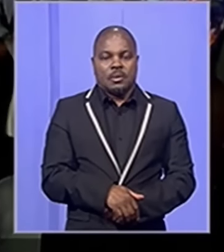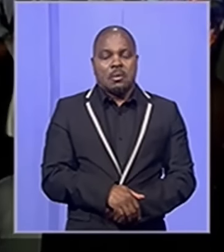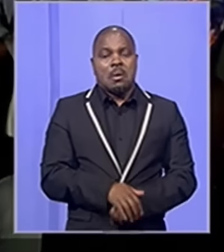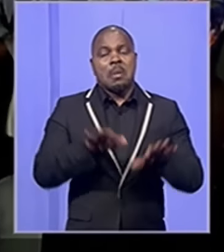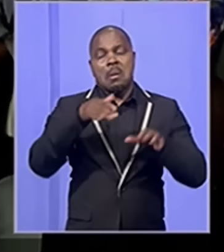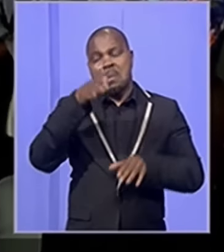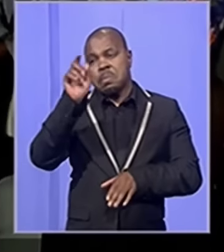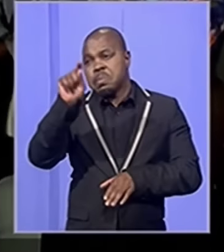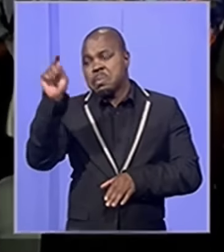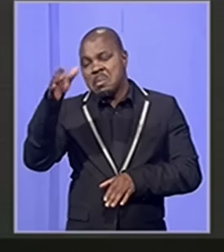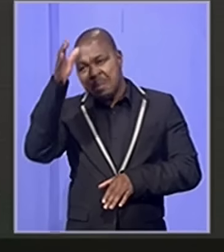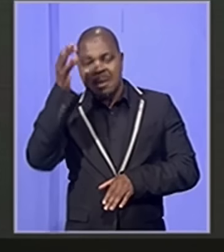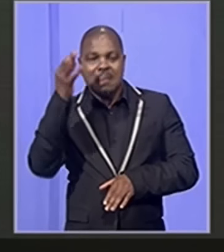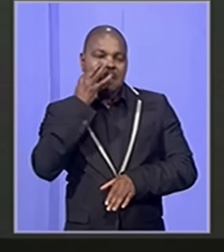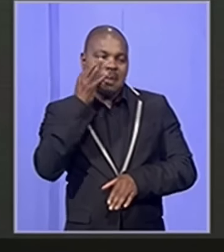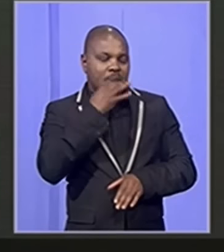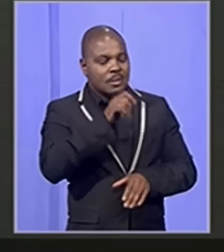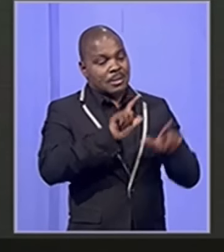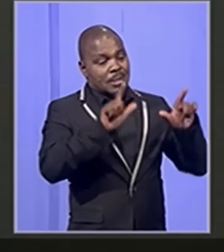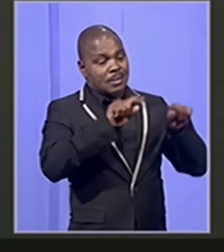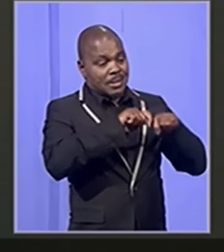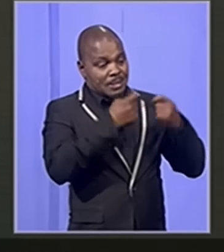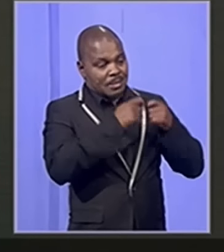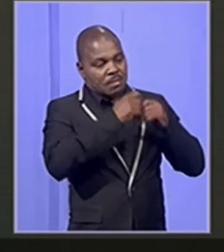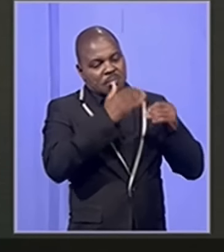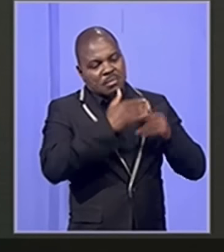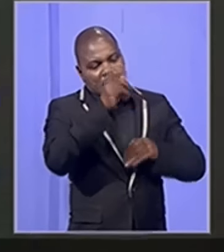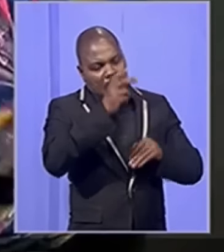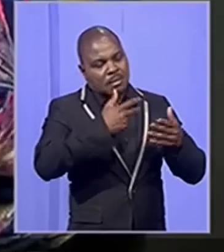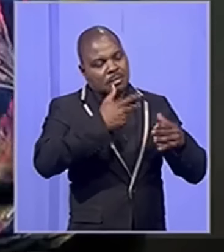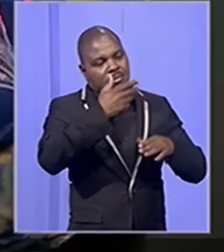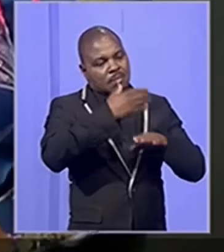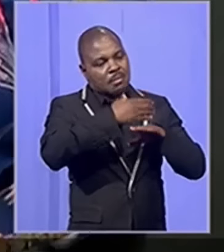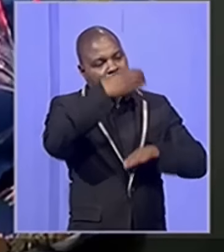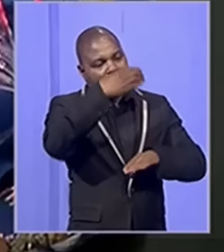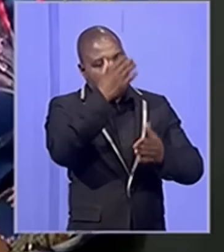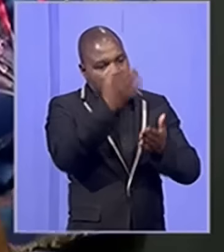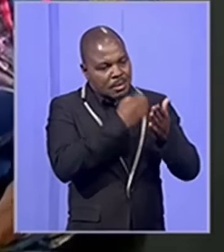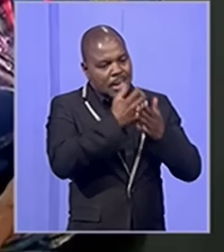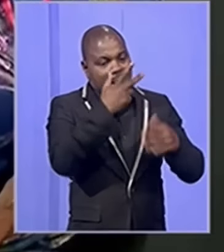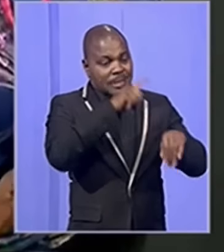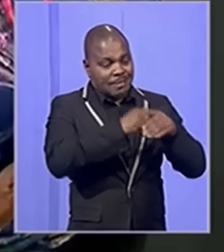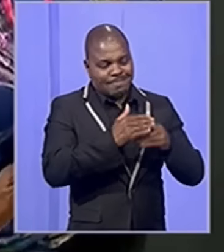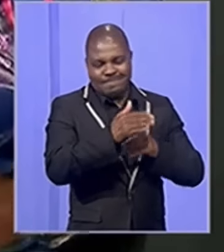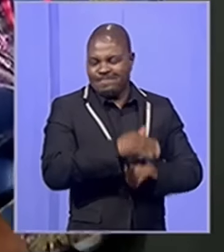Baitseanape ba re Mamelodi Sundowns ga e ne e fenya sekgele ga robedi ka tatelano.